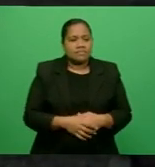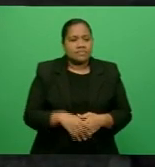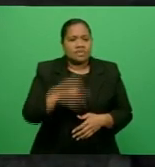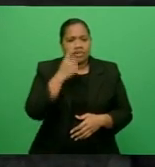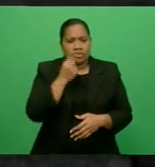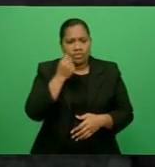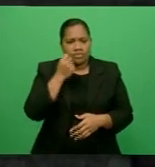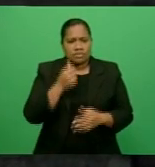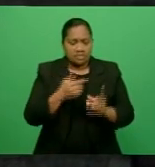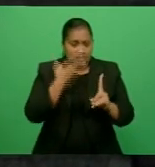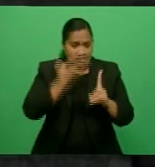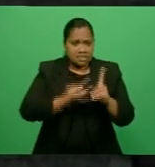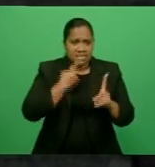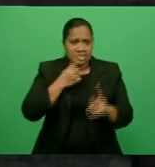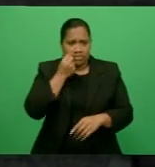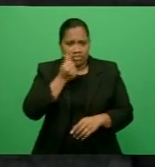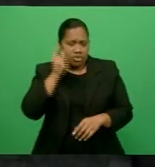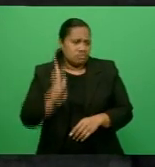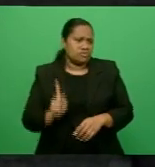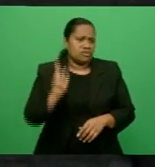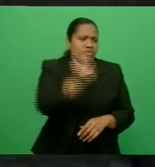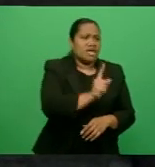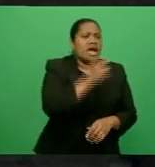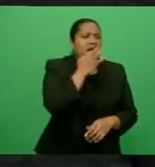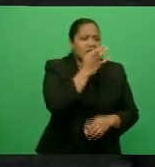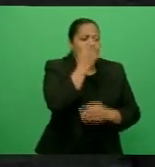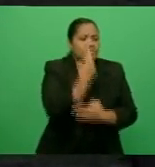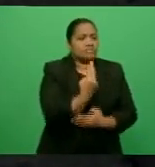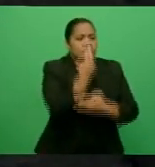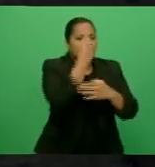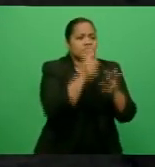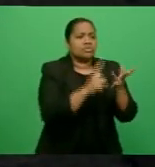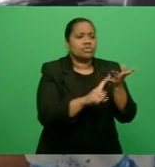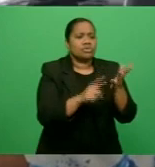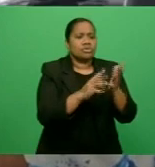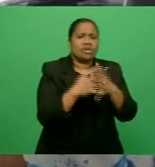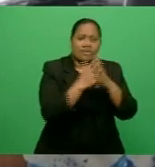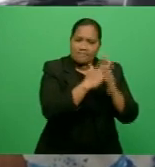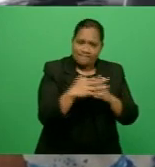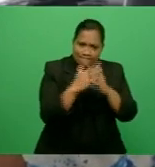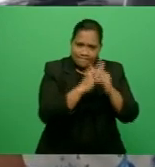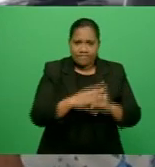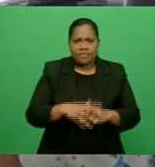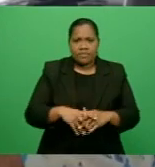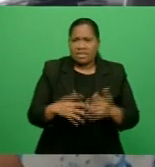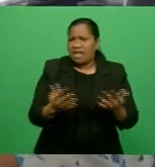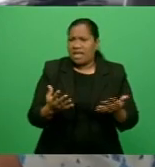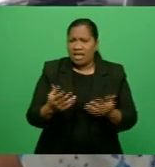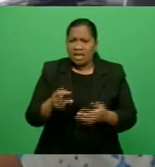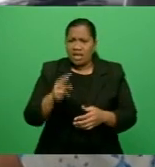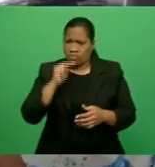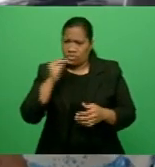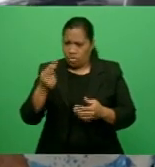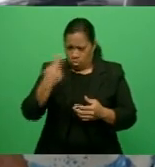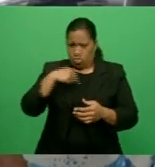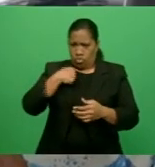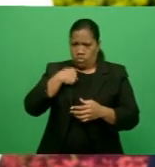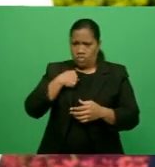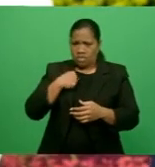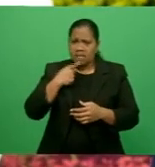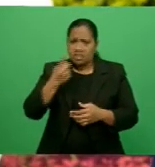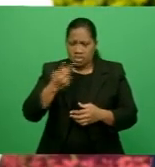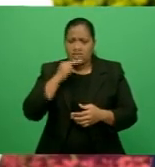Fiji's next representative to the United States. What happened is that I was told, you have been nominated, and then I was told, you are not